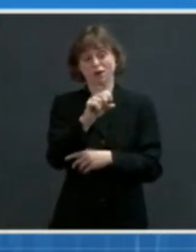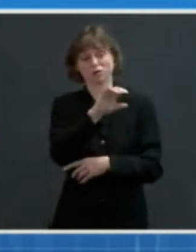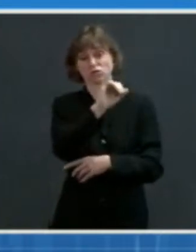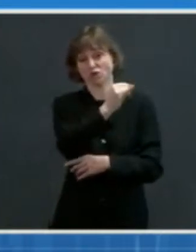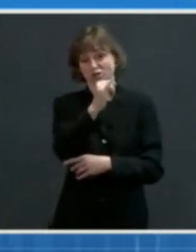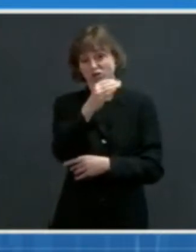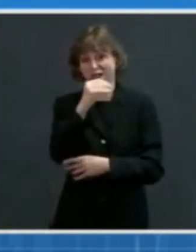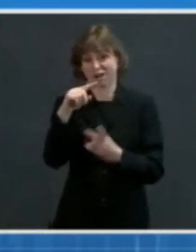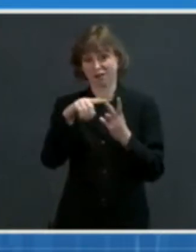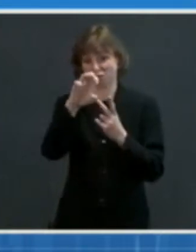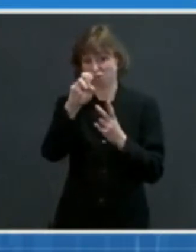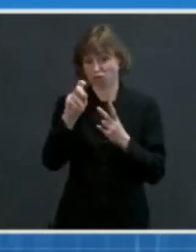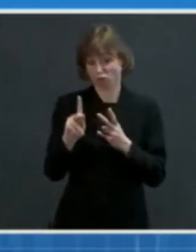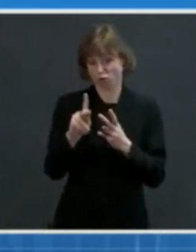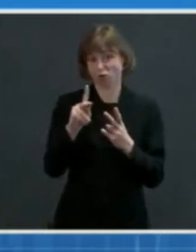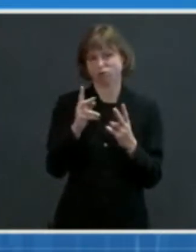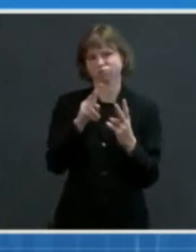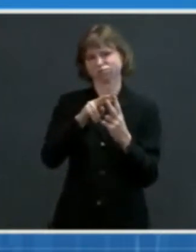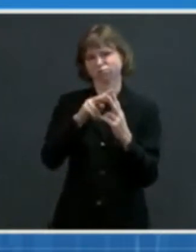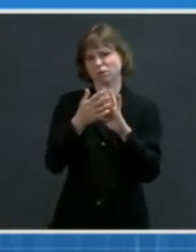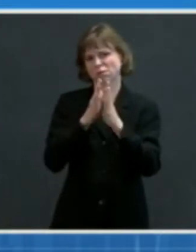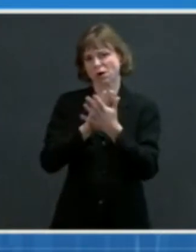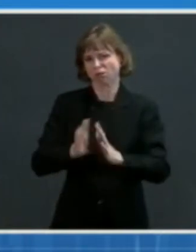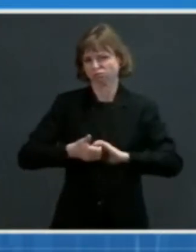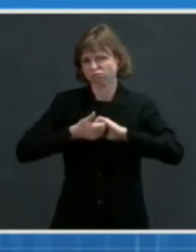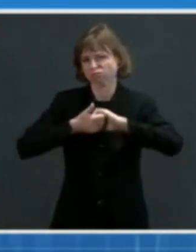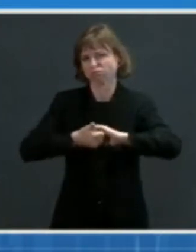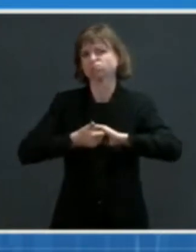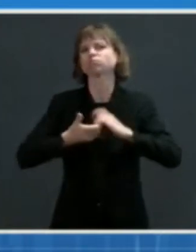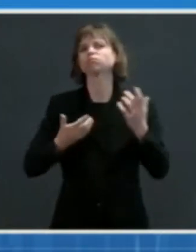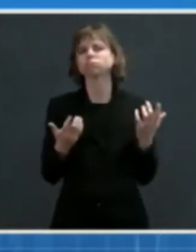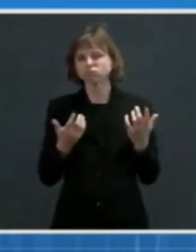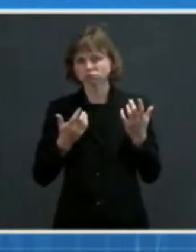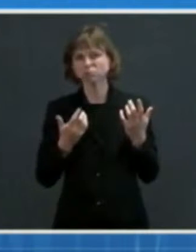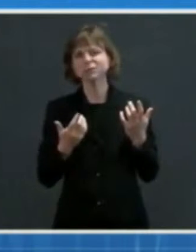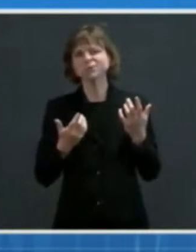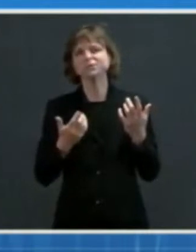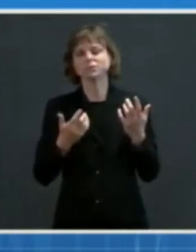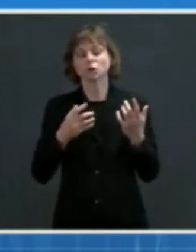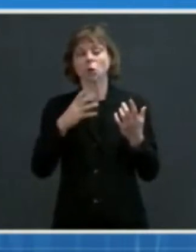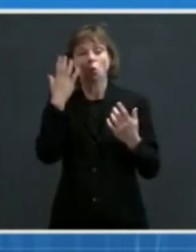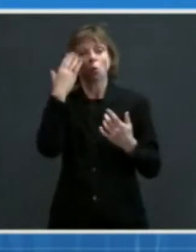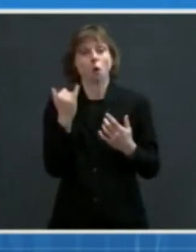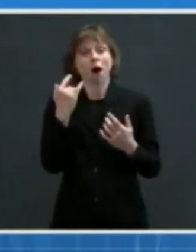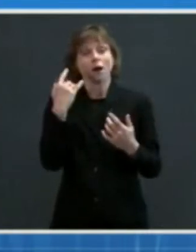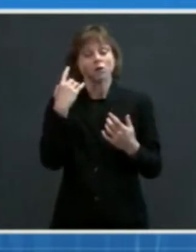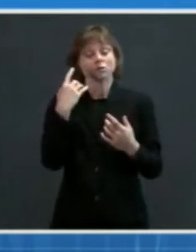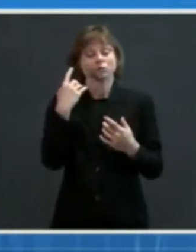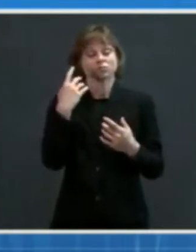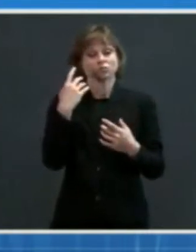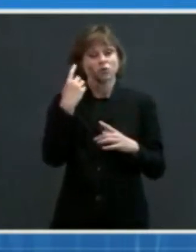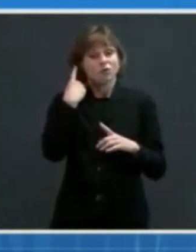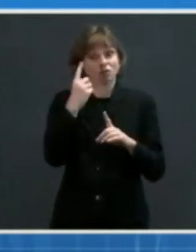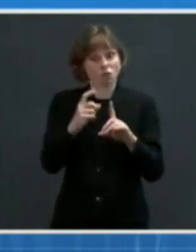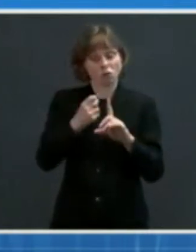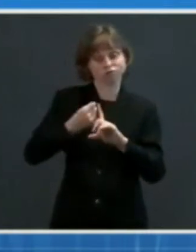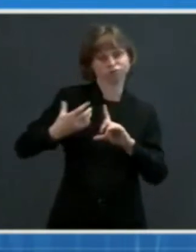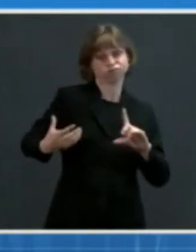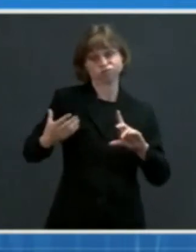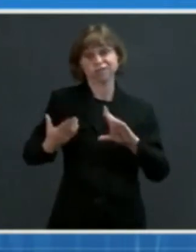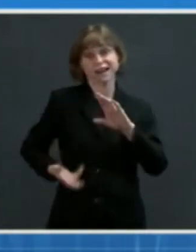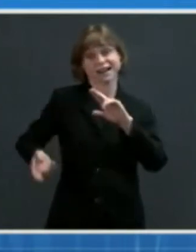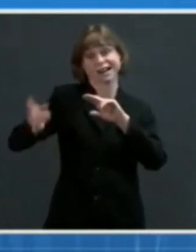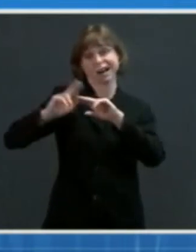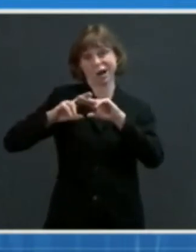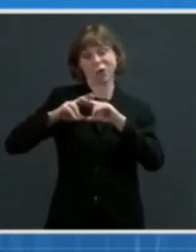a historic manufacturing partnership to expand the production of Johnson & Johnson's vaccine, as well as take on the complex